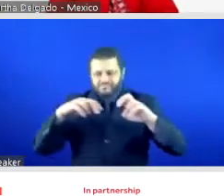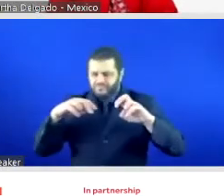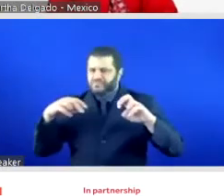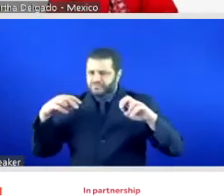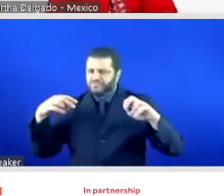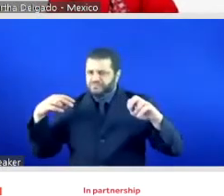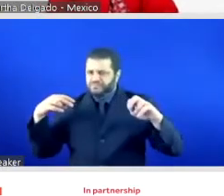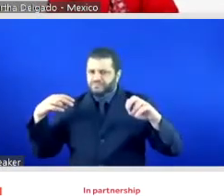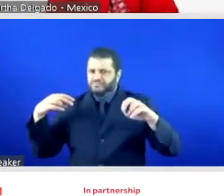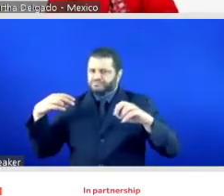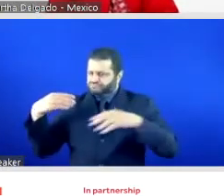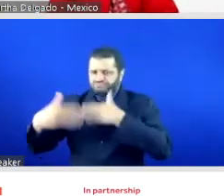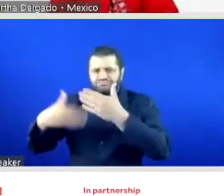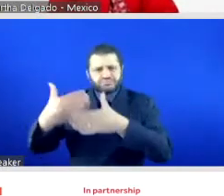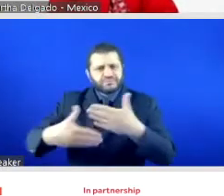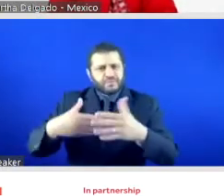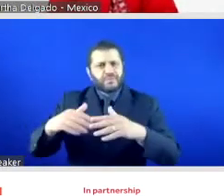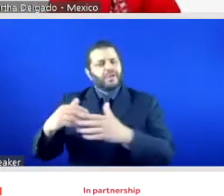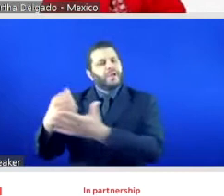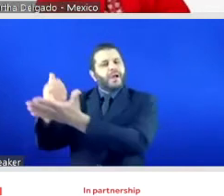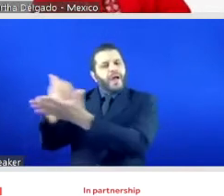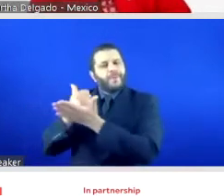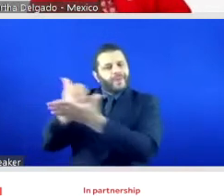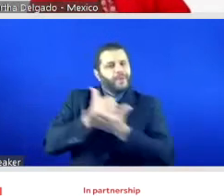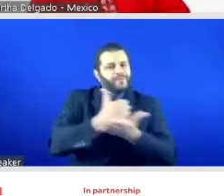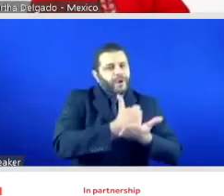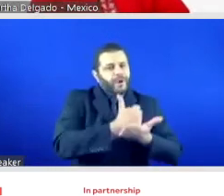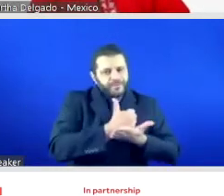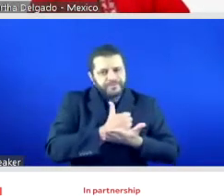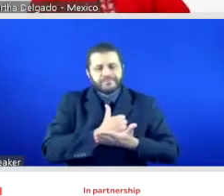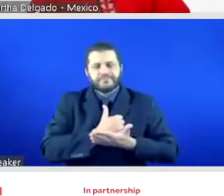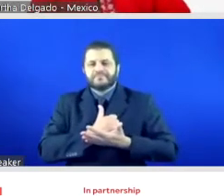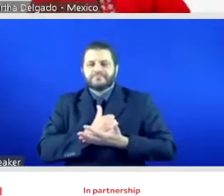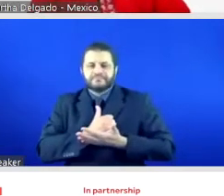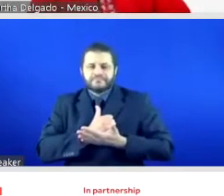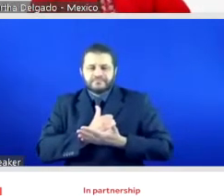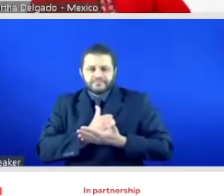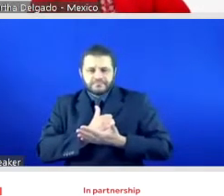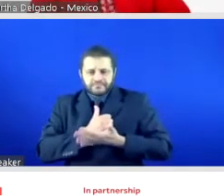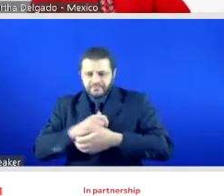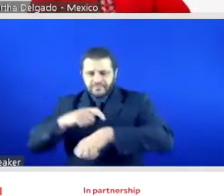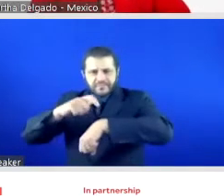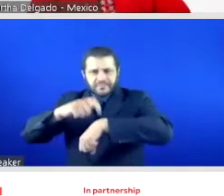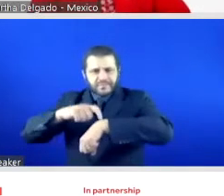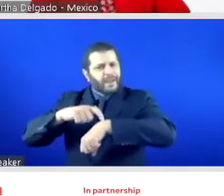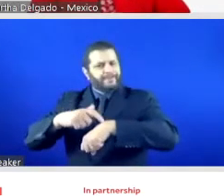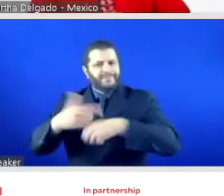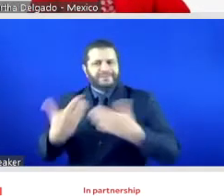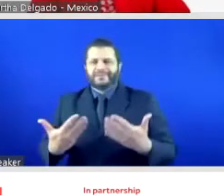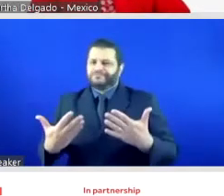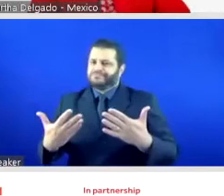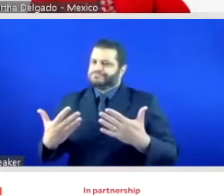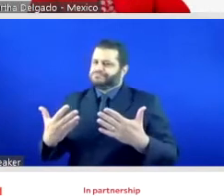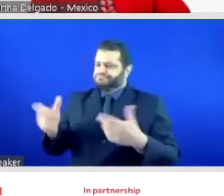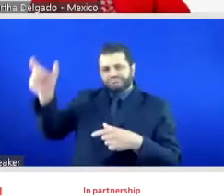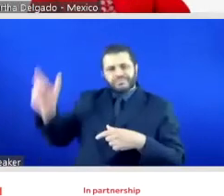environment and climate change. This will allow many women to be more competitive in terms of leadership roles within these fields and